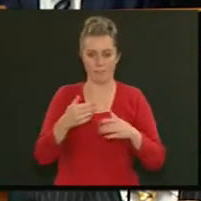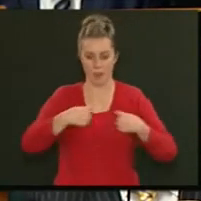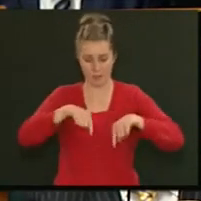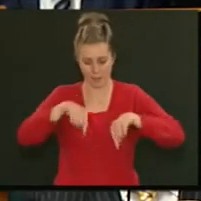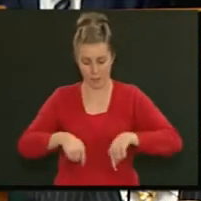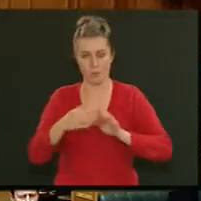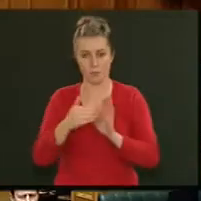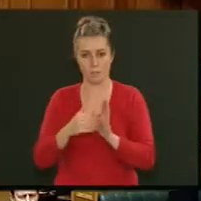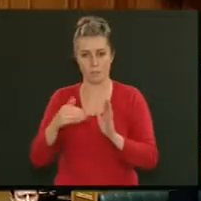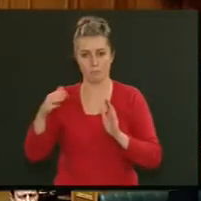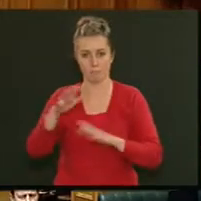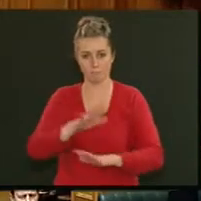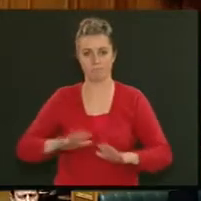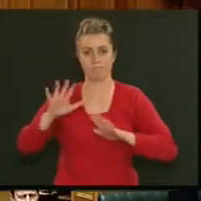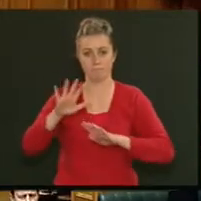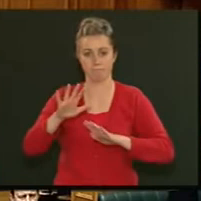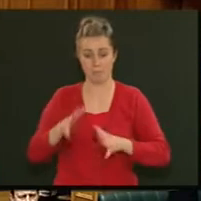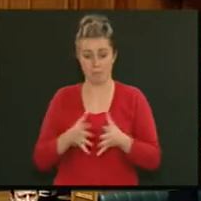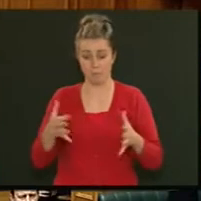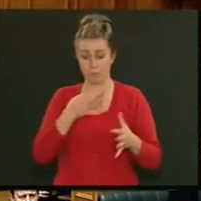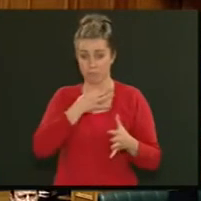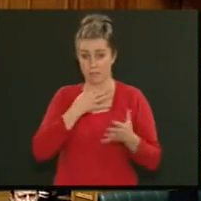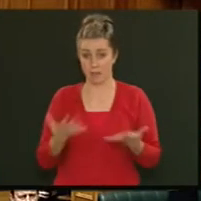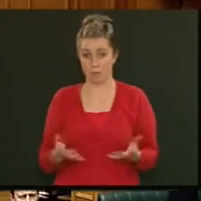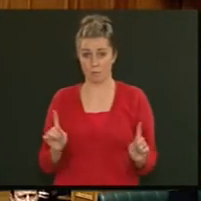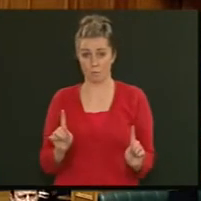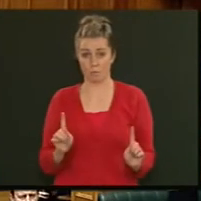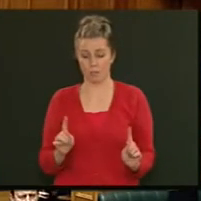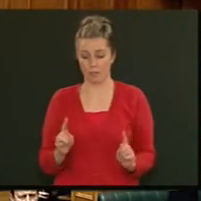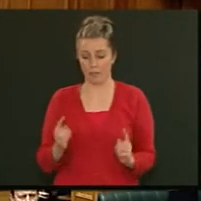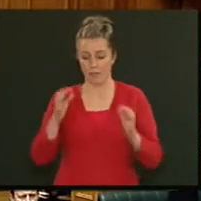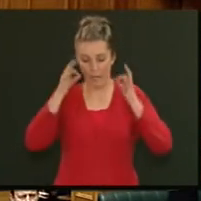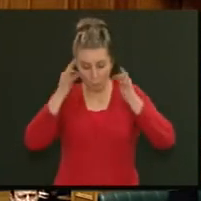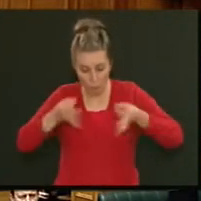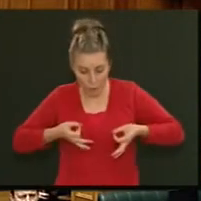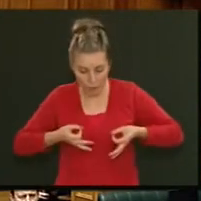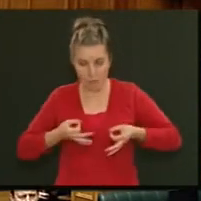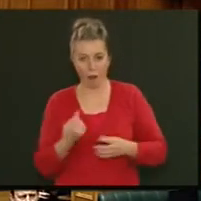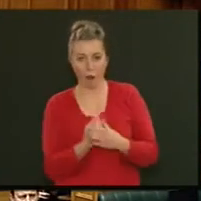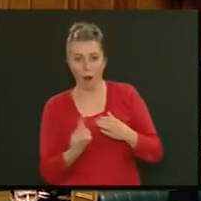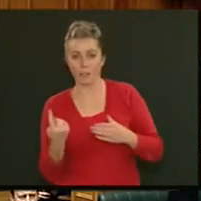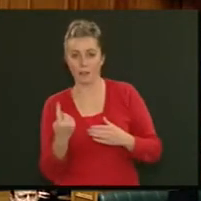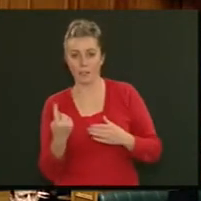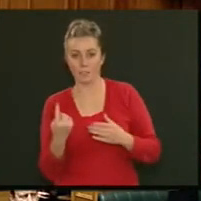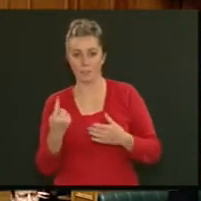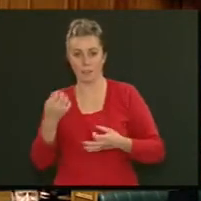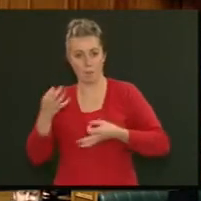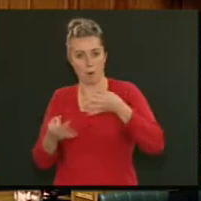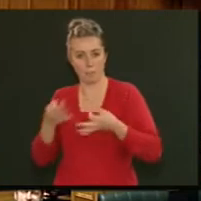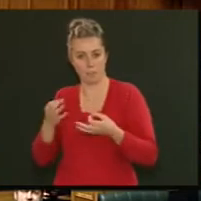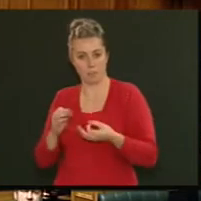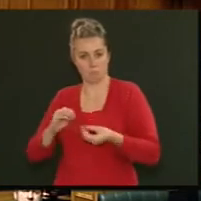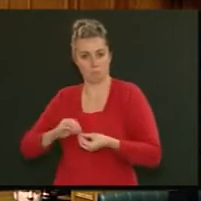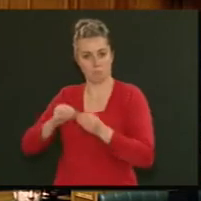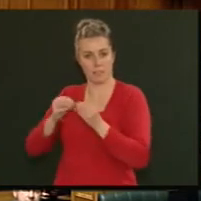Zealand. One of the biggest current risks is the more inward-looking, isolationist economic policies being pushed